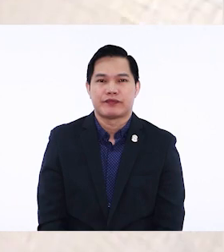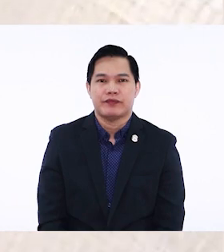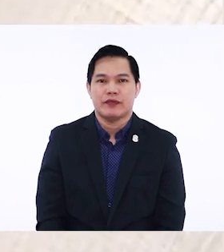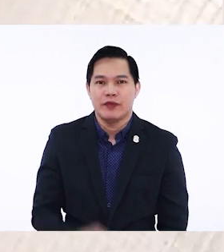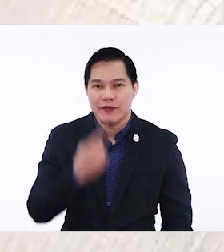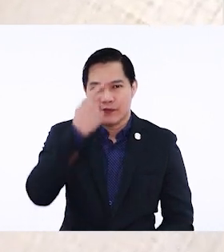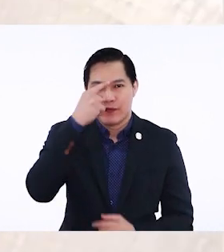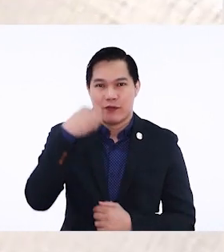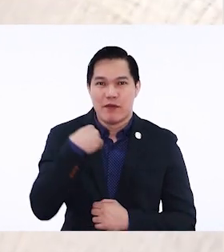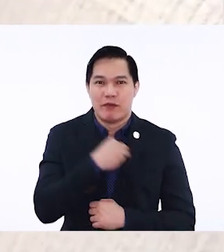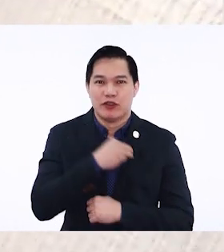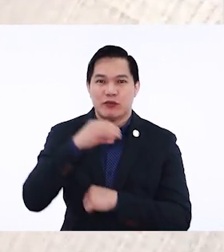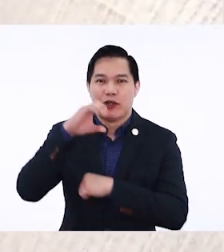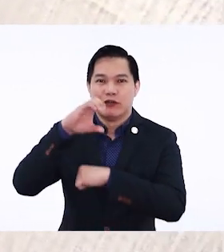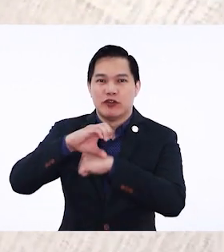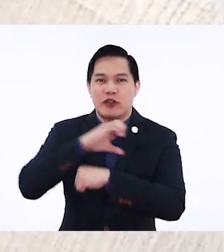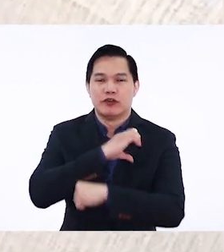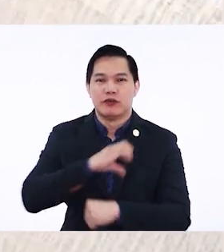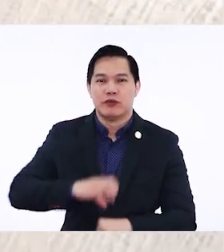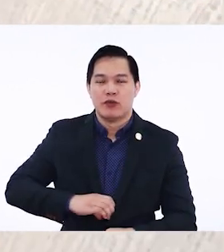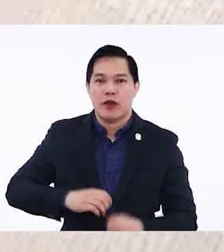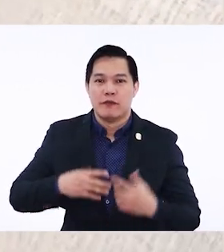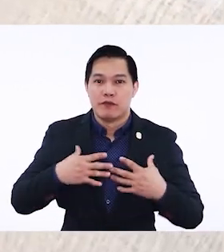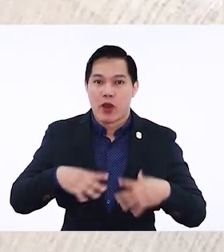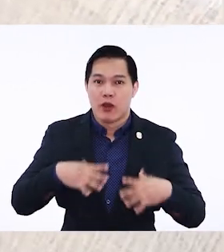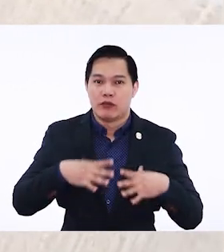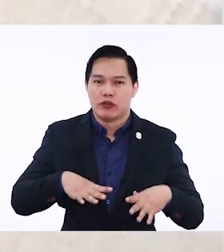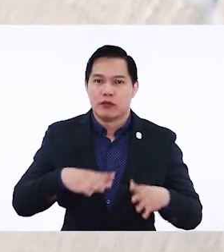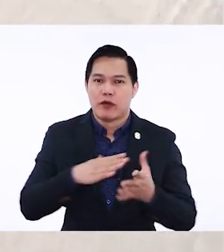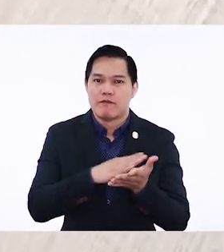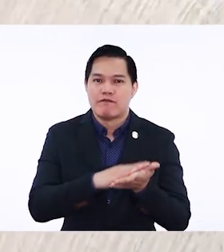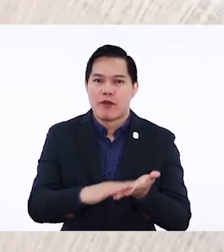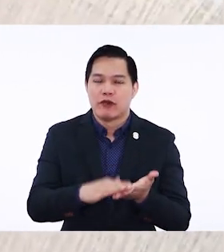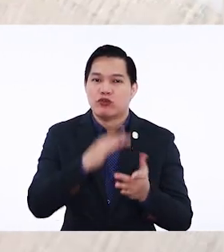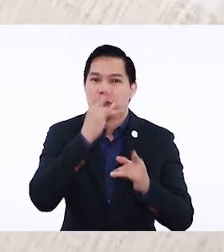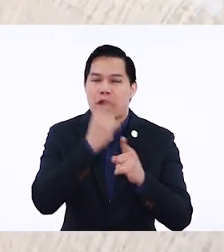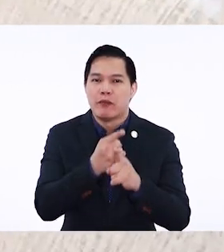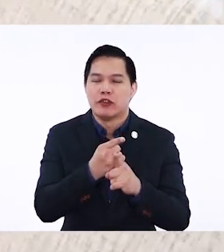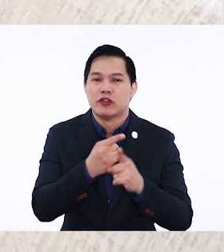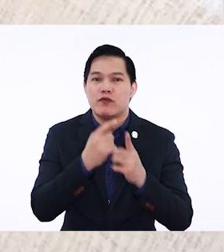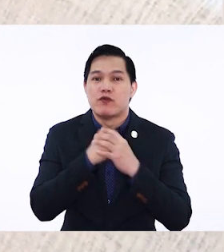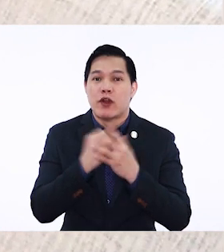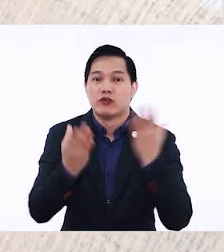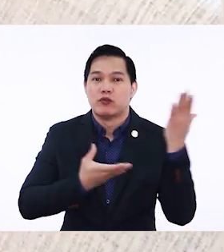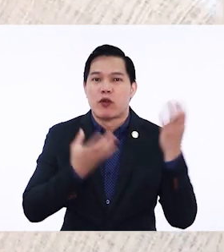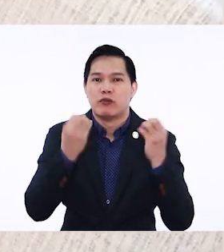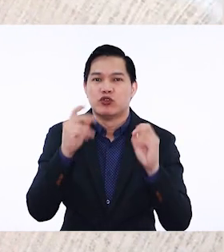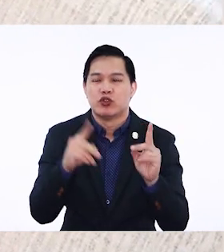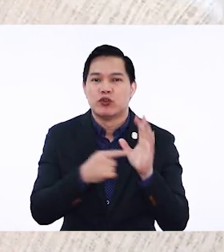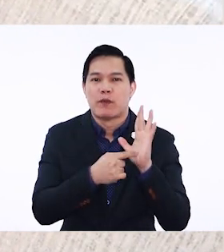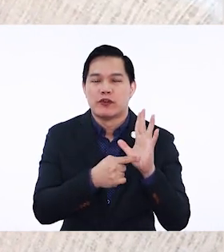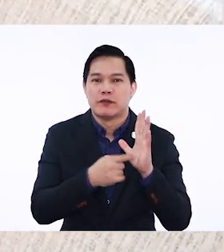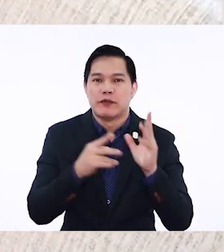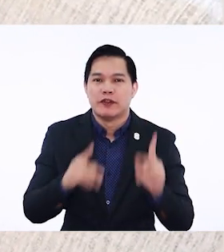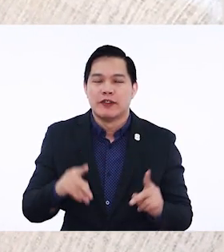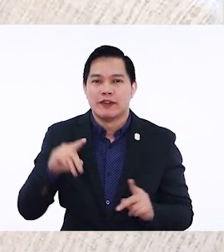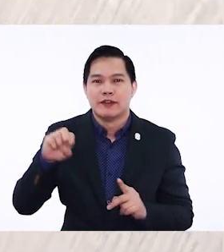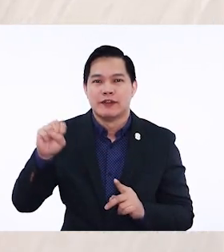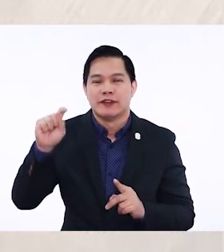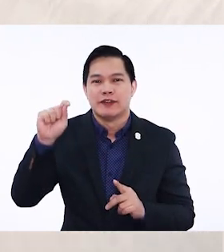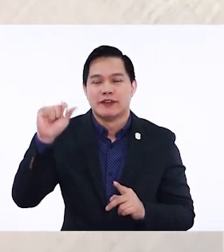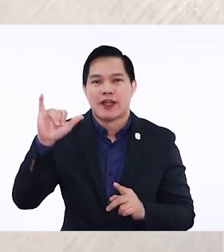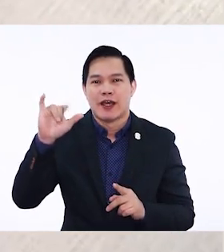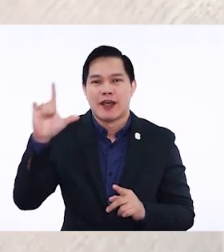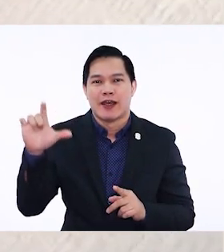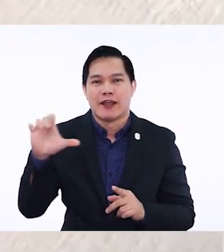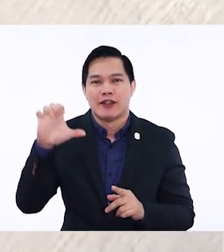For members of the Iglesia Ni Cristo, dressing appropriately for their worship service is another opportunity to showcase their personal style and